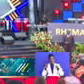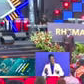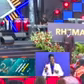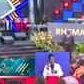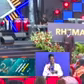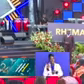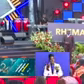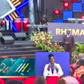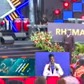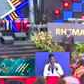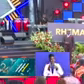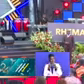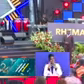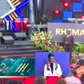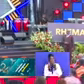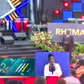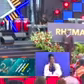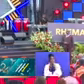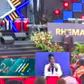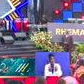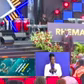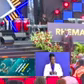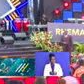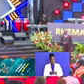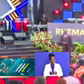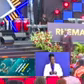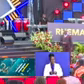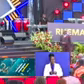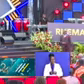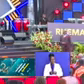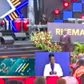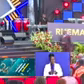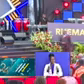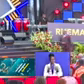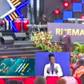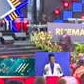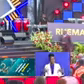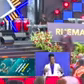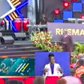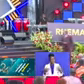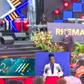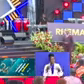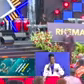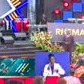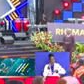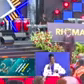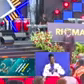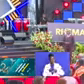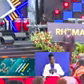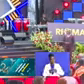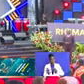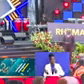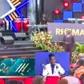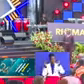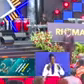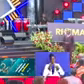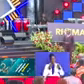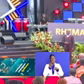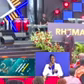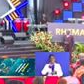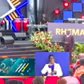author of your family like you hear things like can anything good come out of